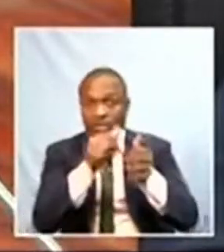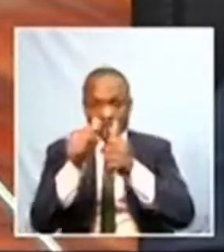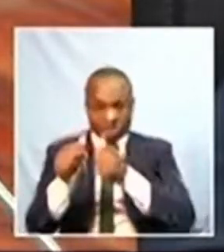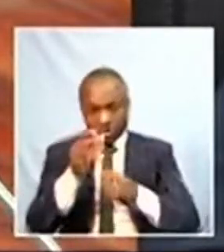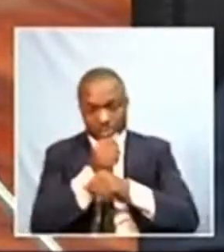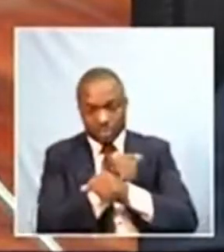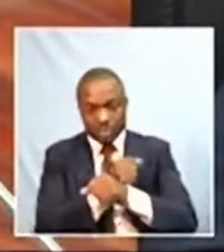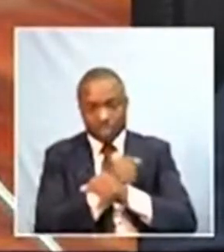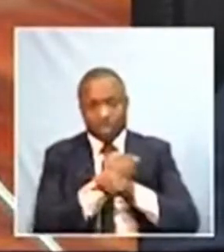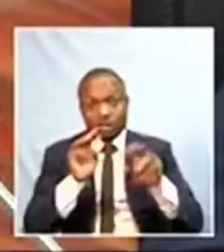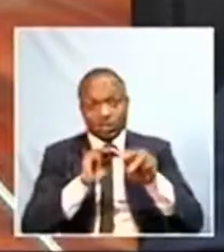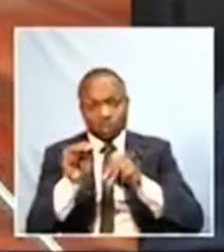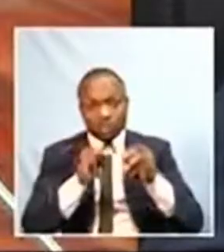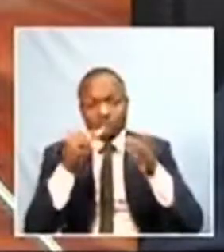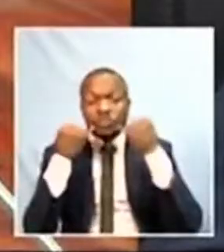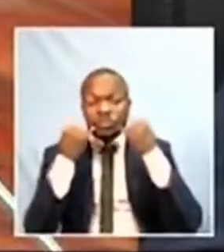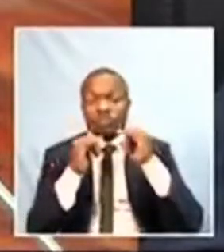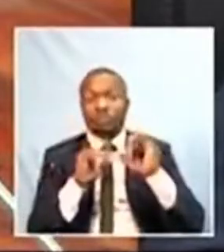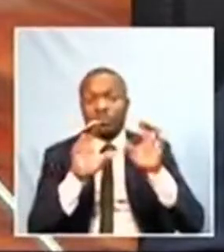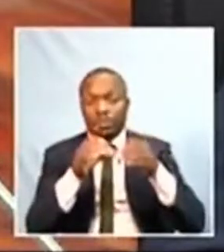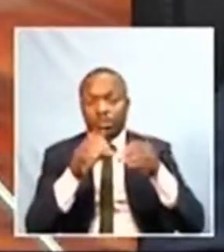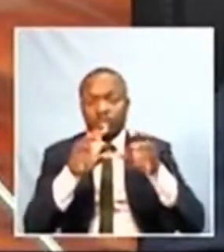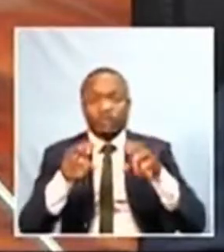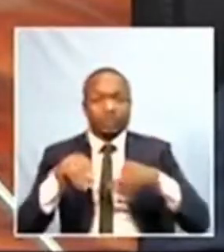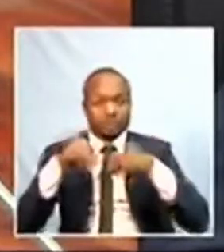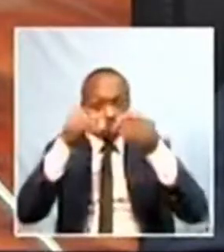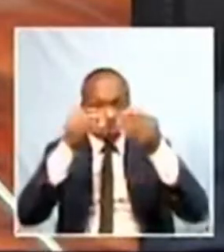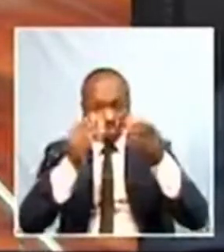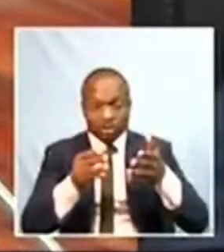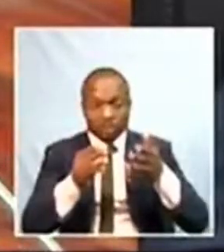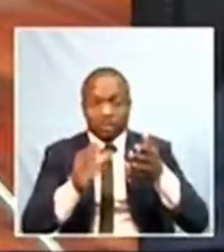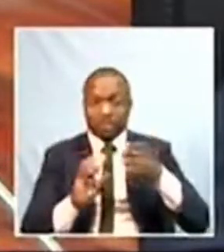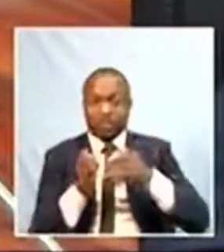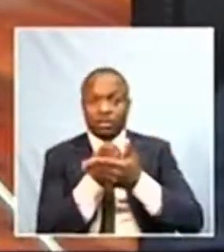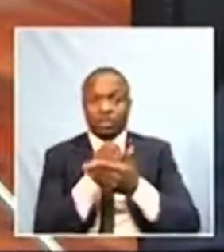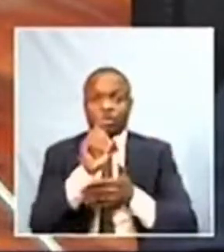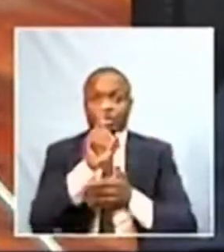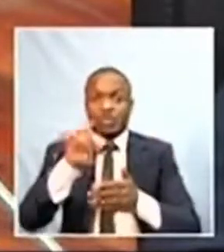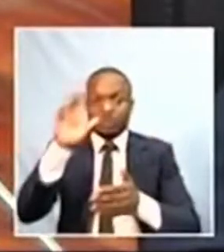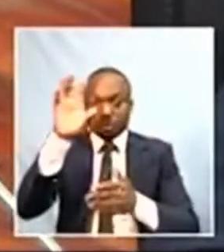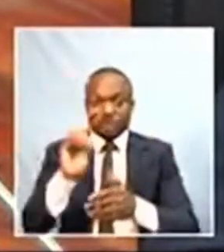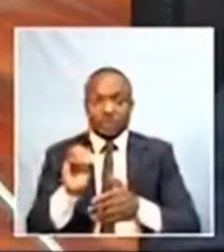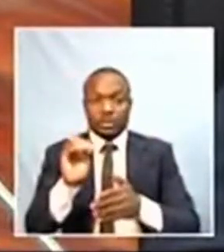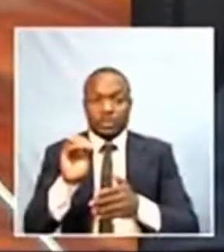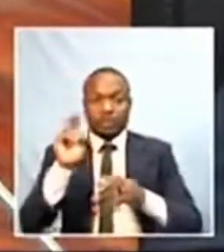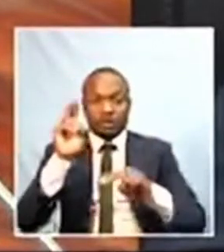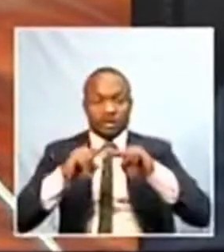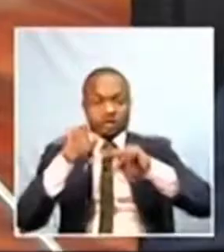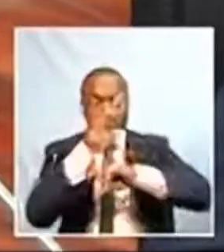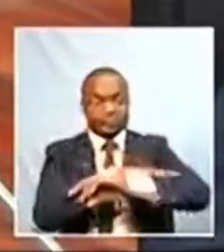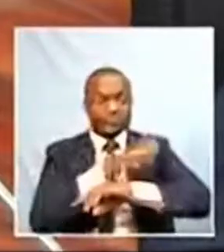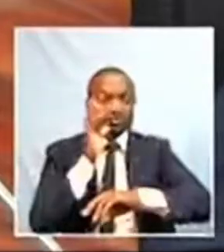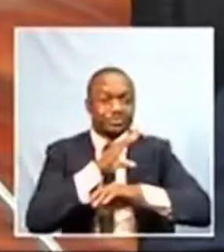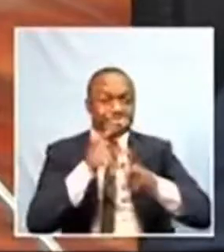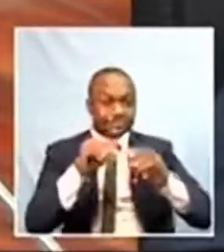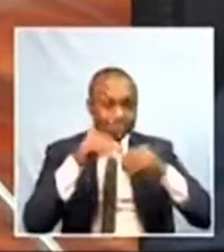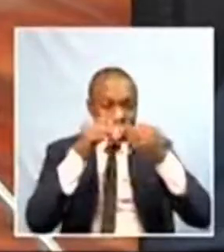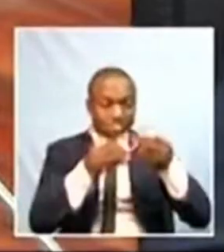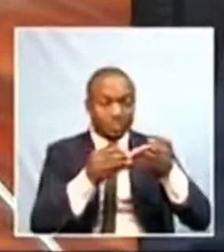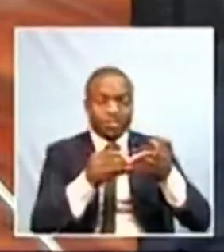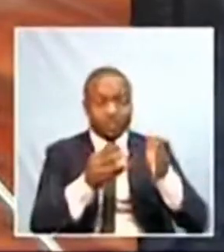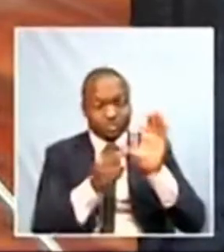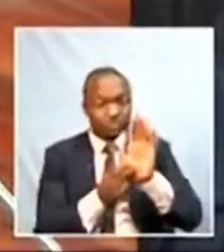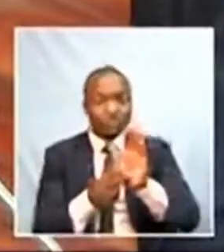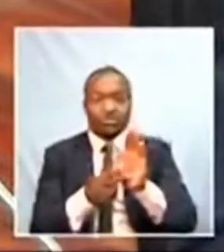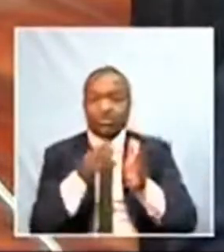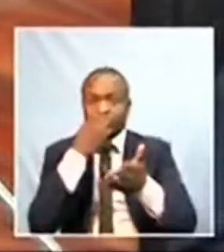wishes to inform the committee that the supplier was engaged and 150 desks have since been delivered, as evidenced